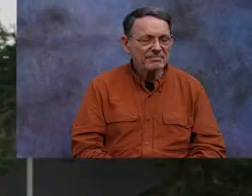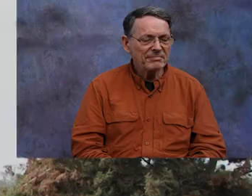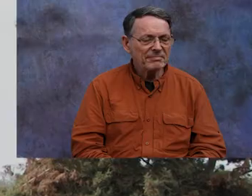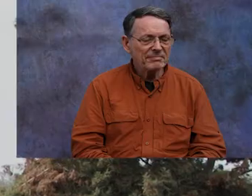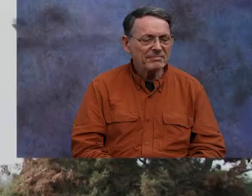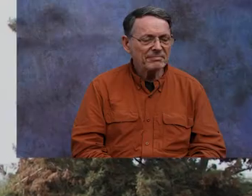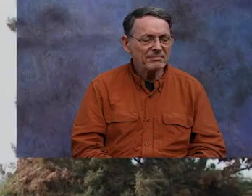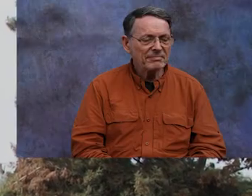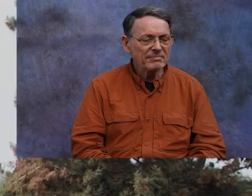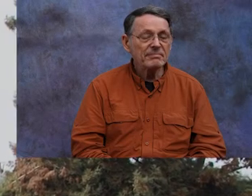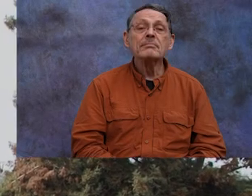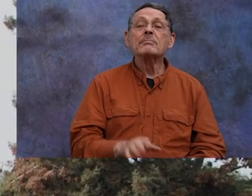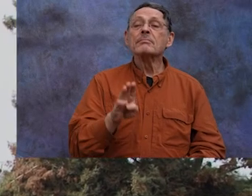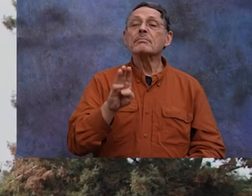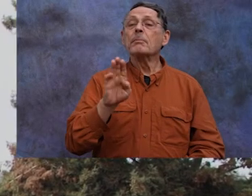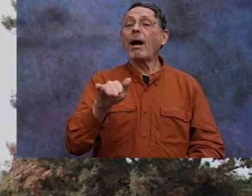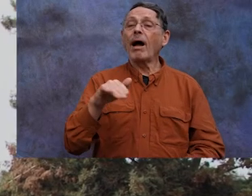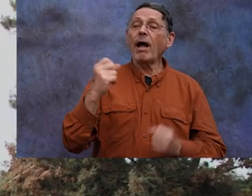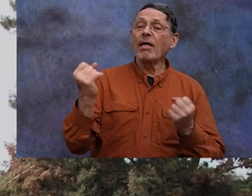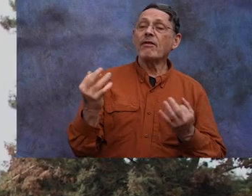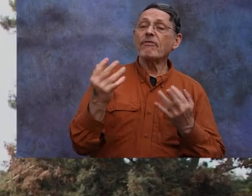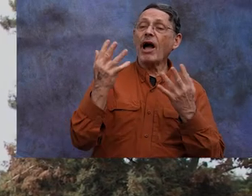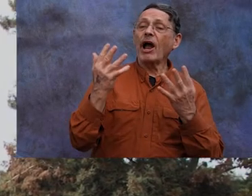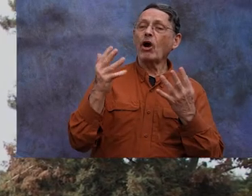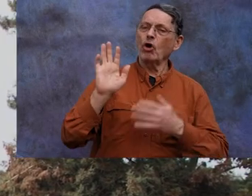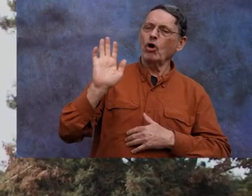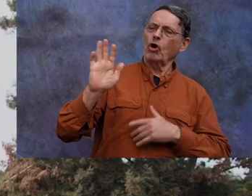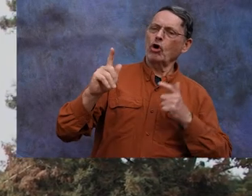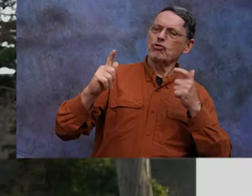by the fire, her bright spirit,